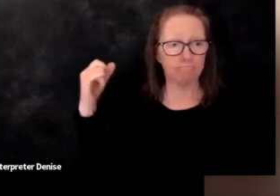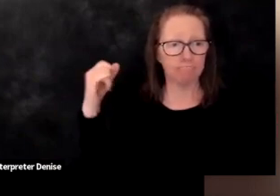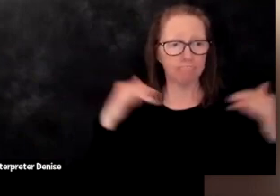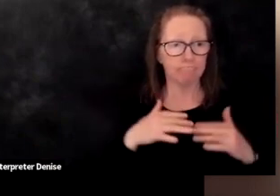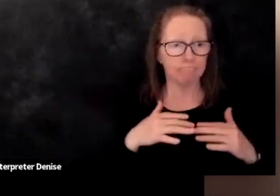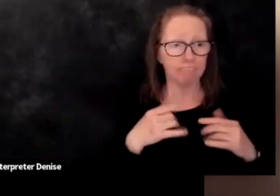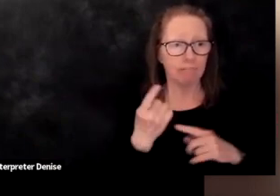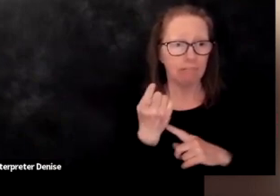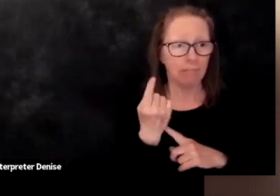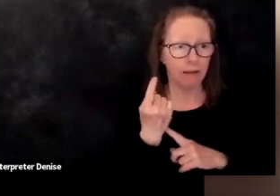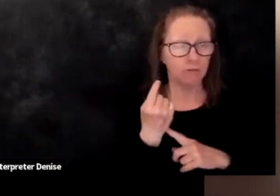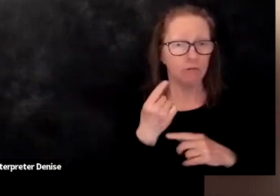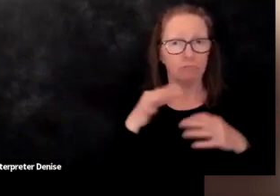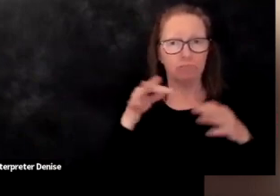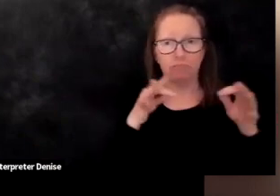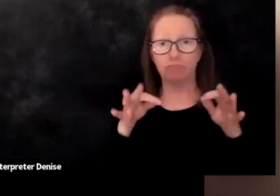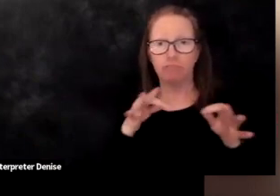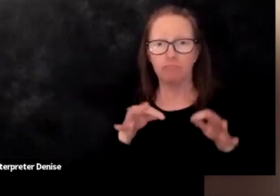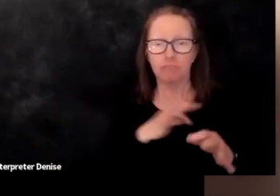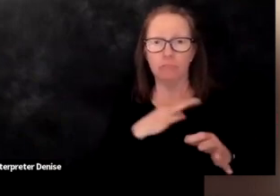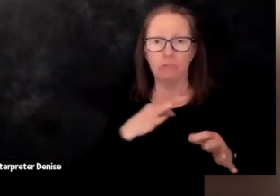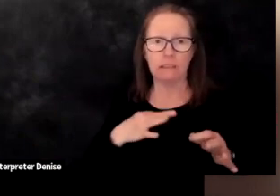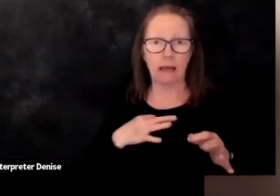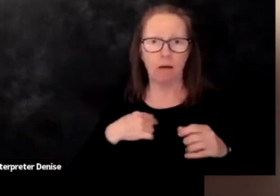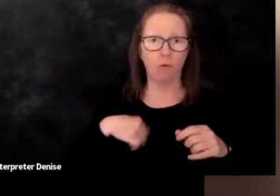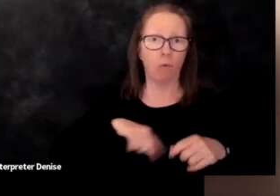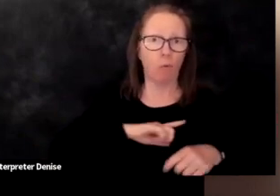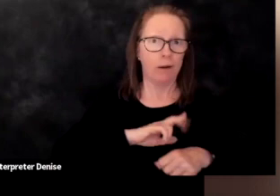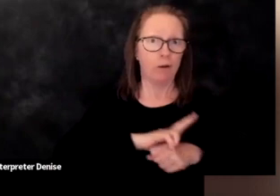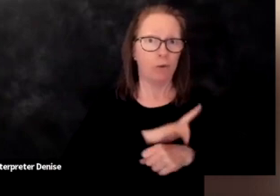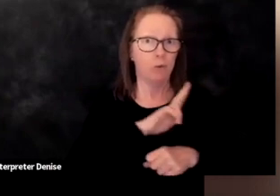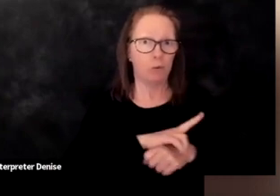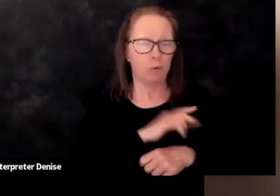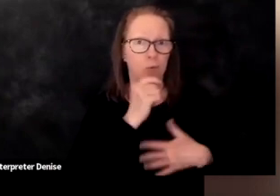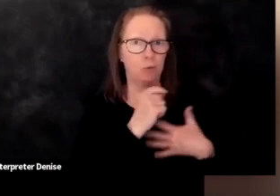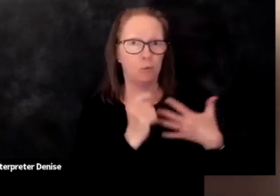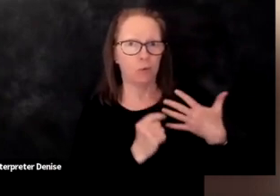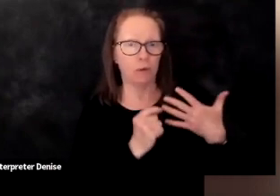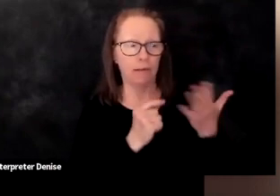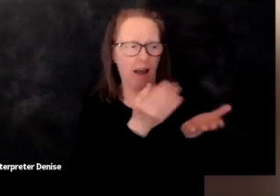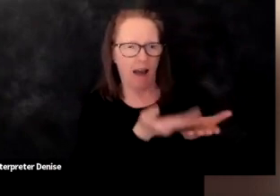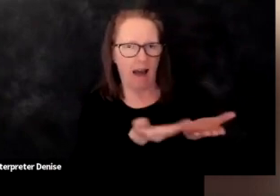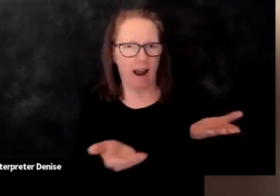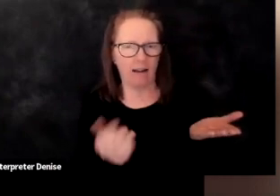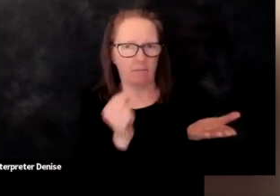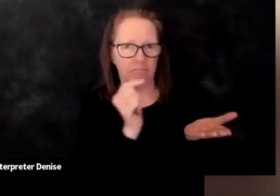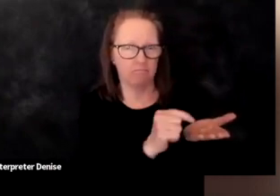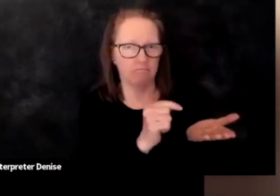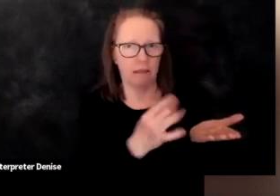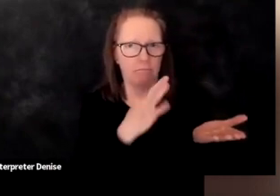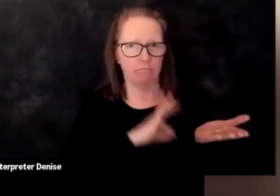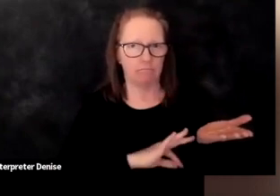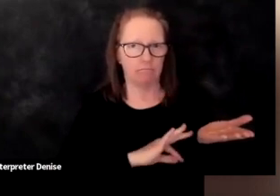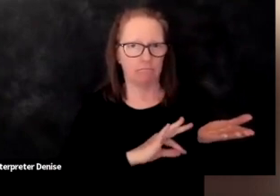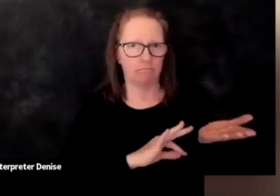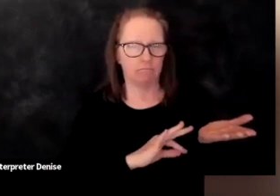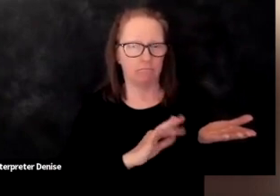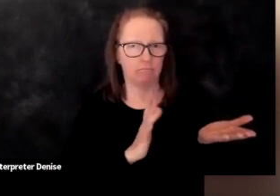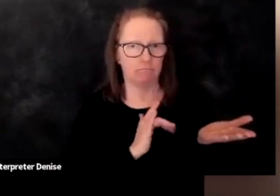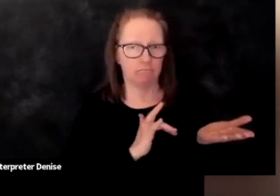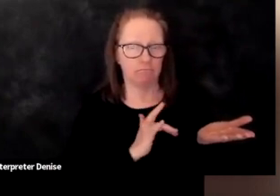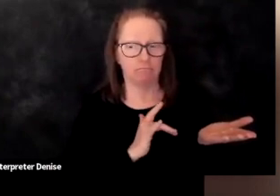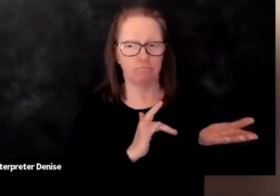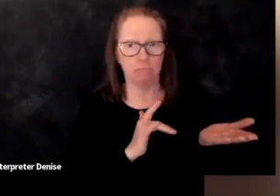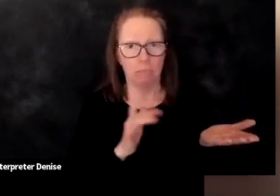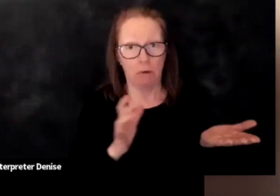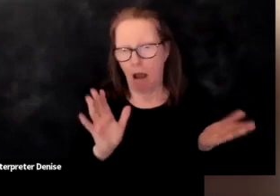used the space and items that they gave our staff directly that they thought would be helpful. So our ears are open. We'd love